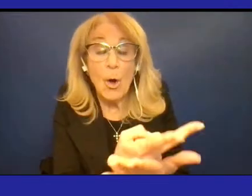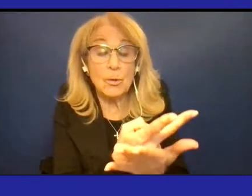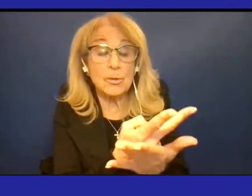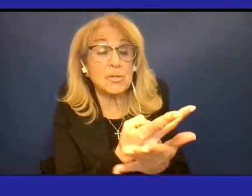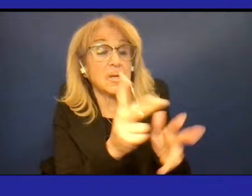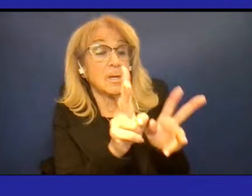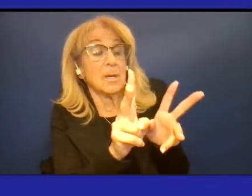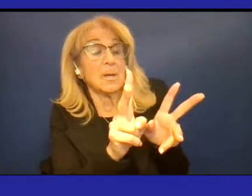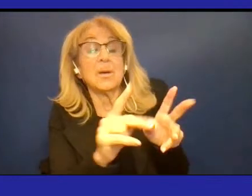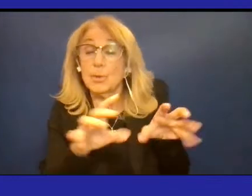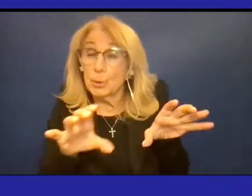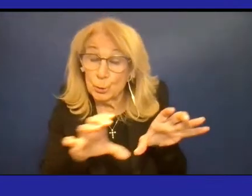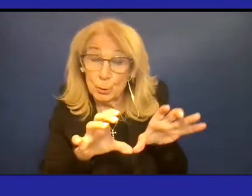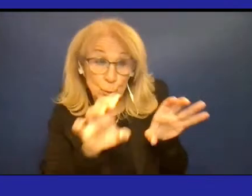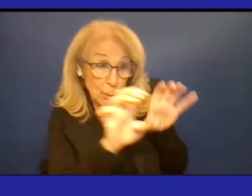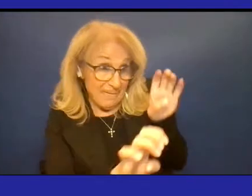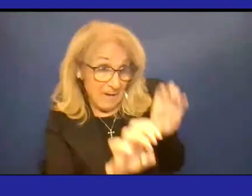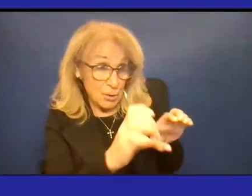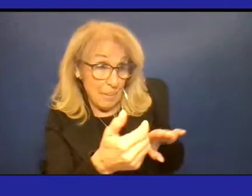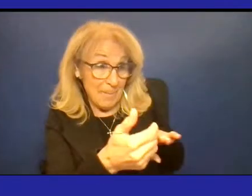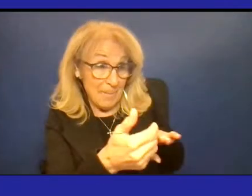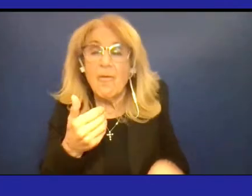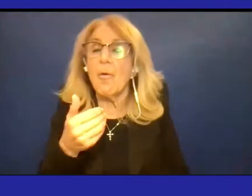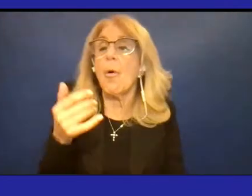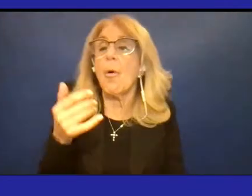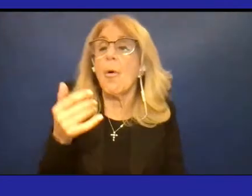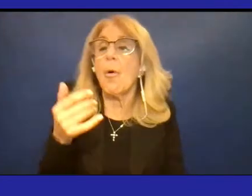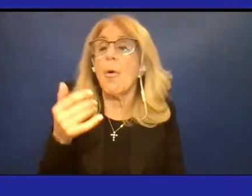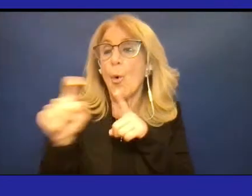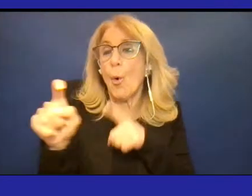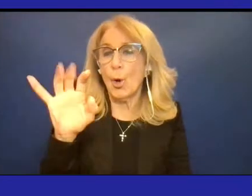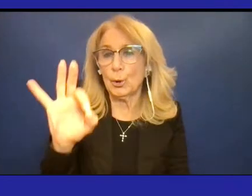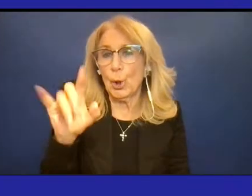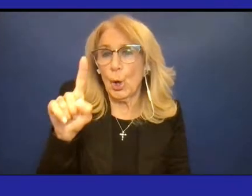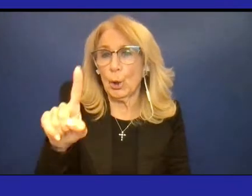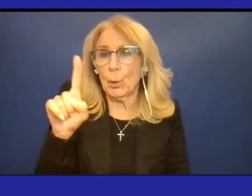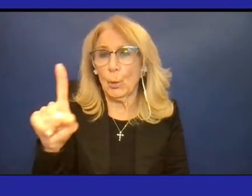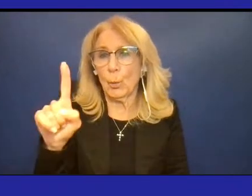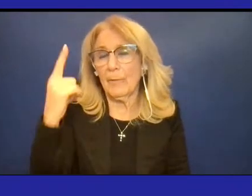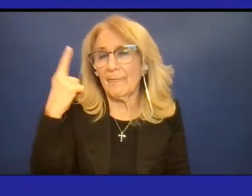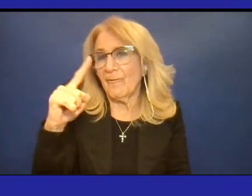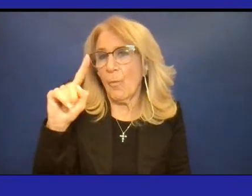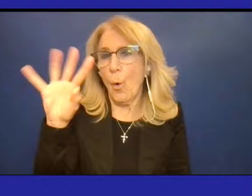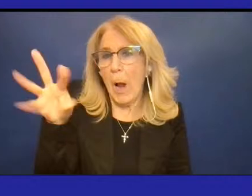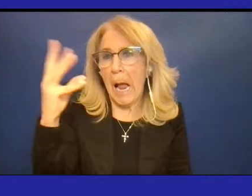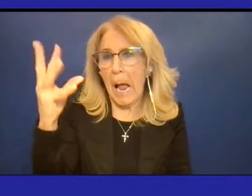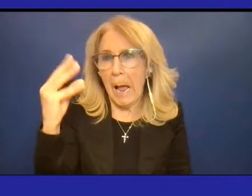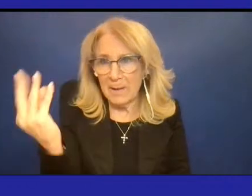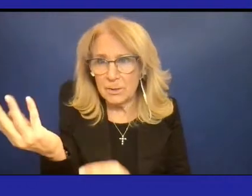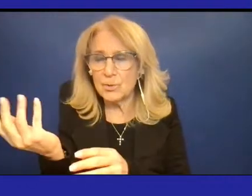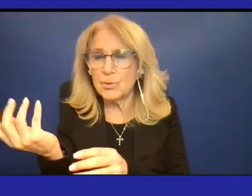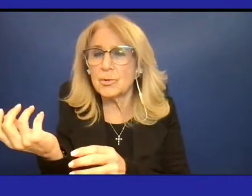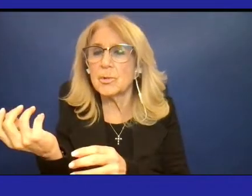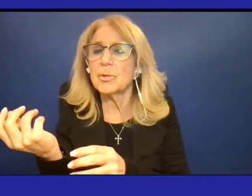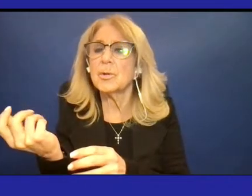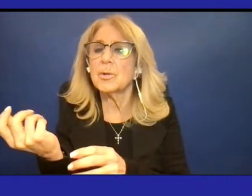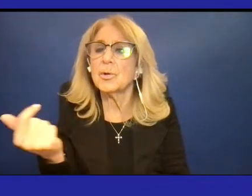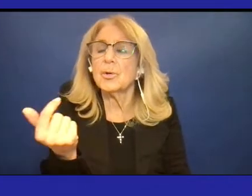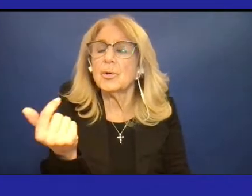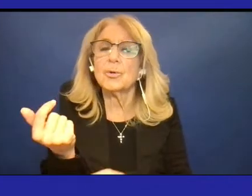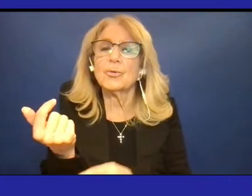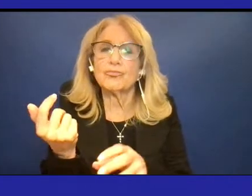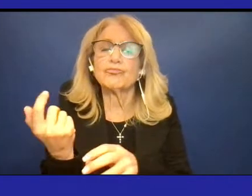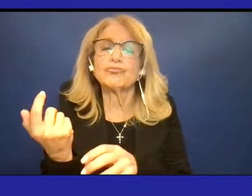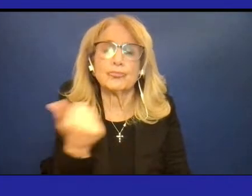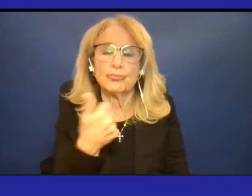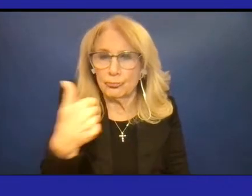before calling 911 to have an ambulance come and transport to the hospital. A lot of focus on chronic care